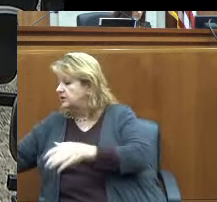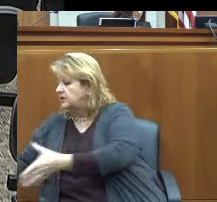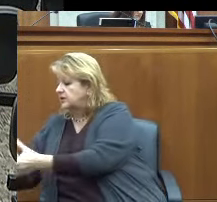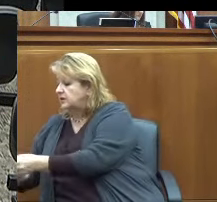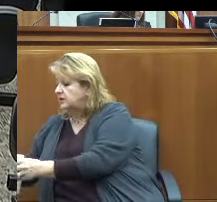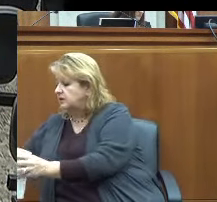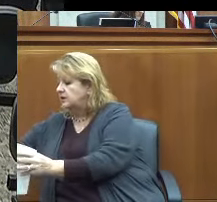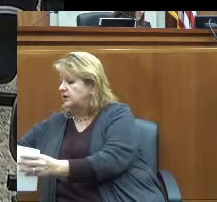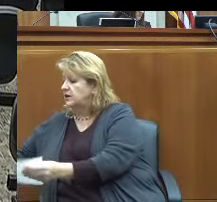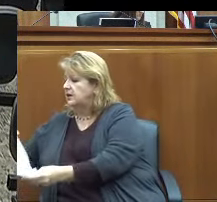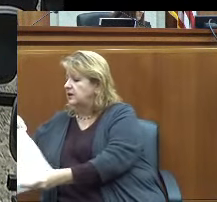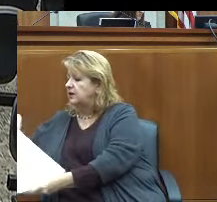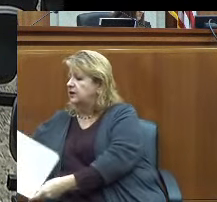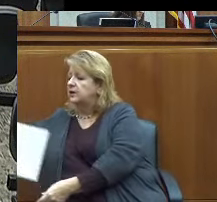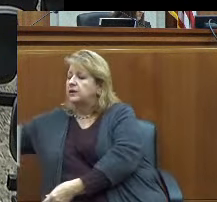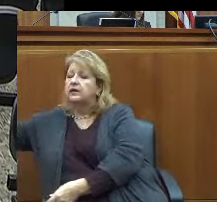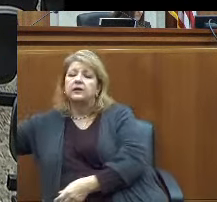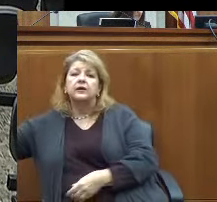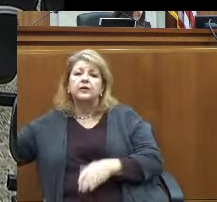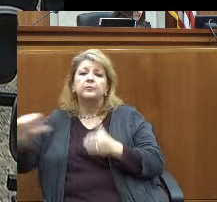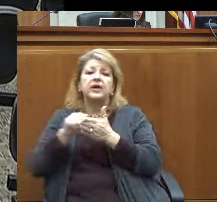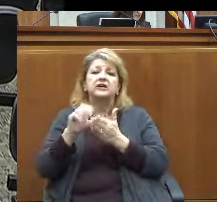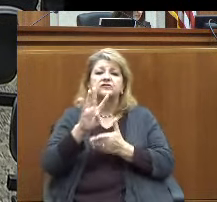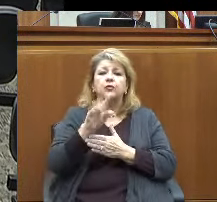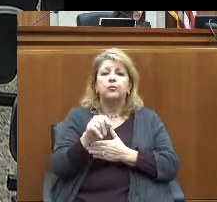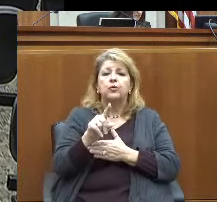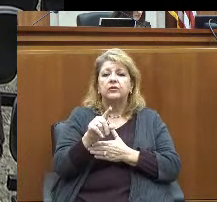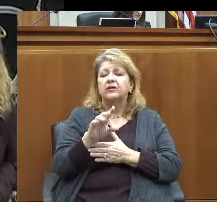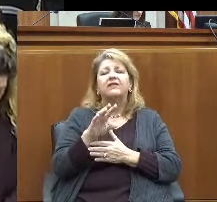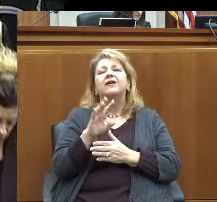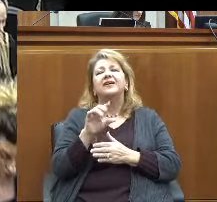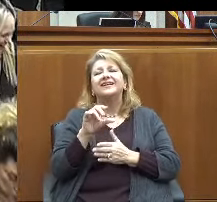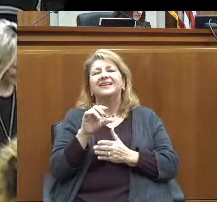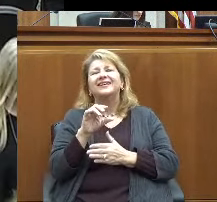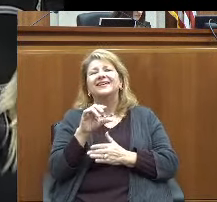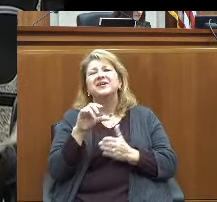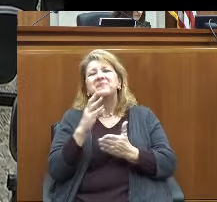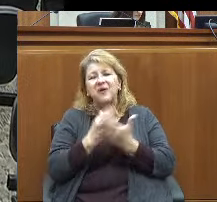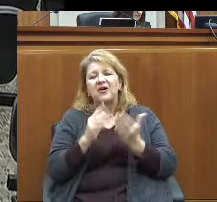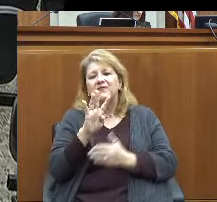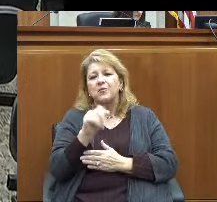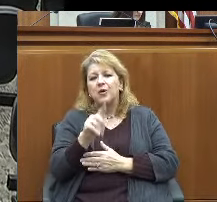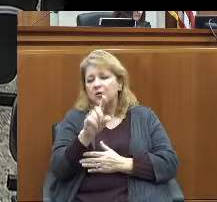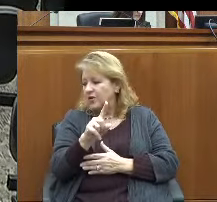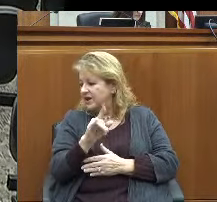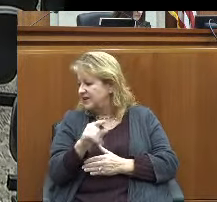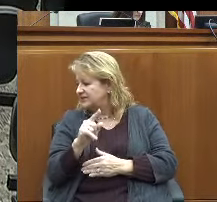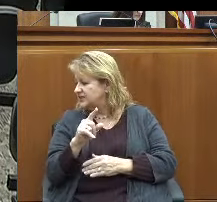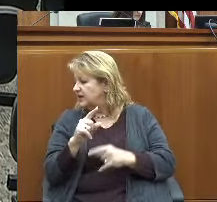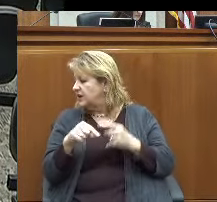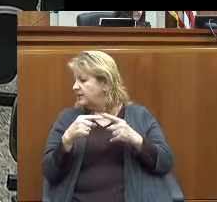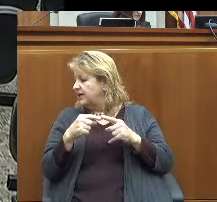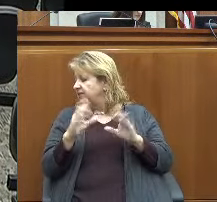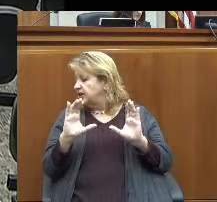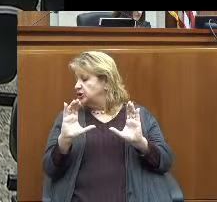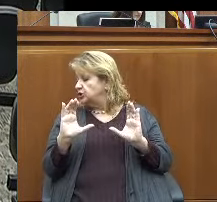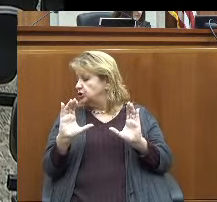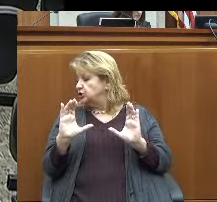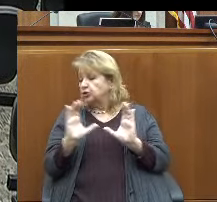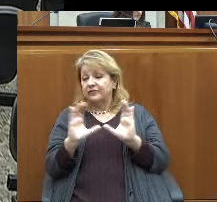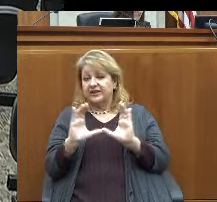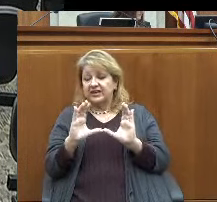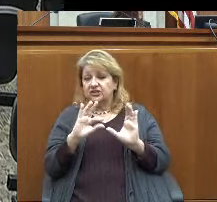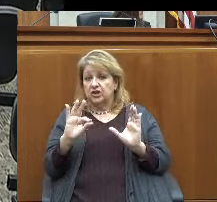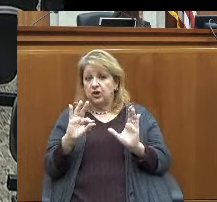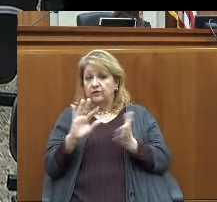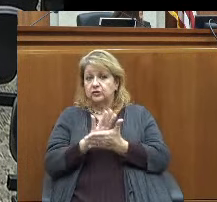revisions to Bulletin 746, Louisiana Standards for State Certification of School Personnel regarding certification of school nurse and licensed nursing